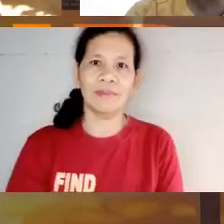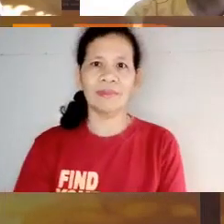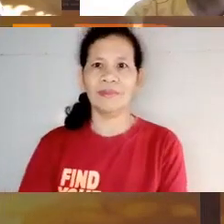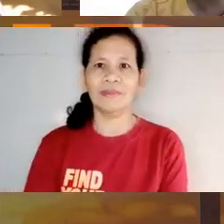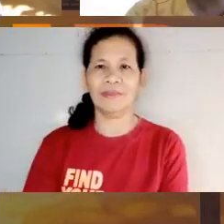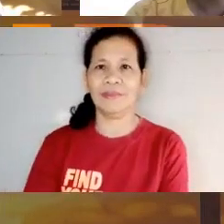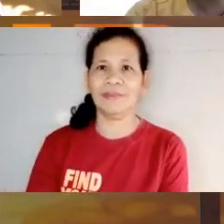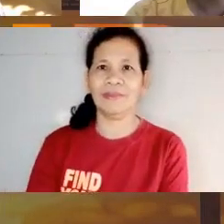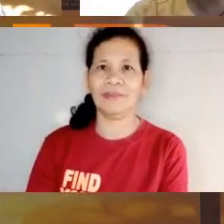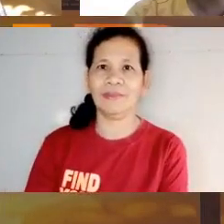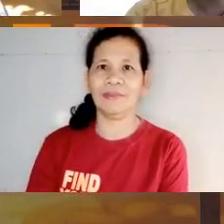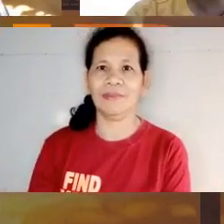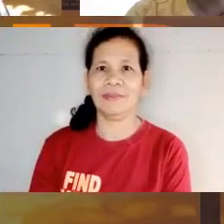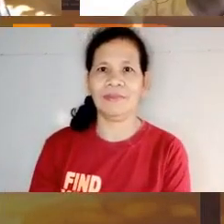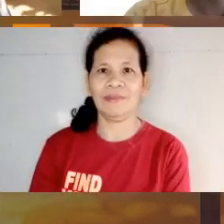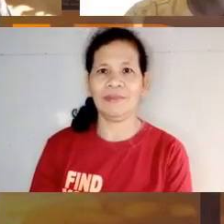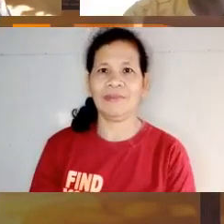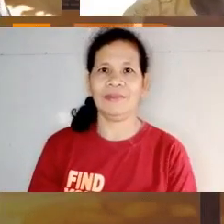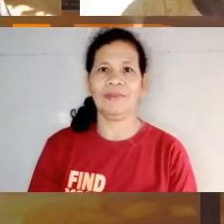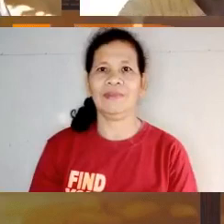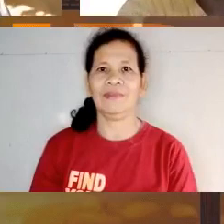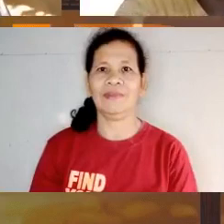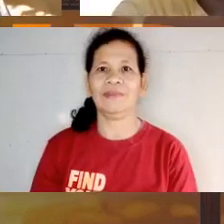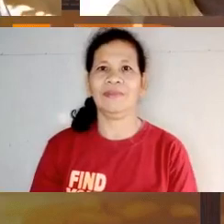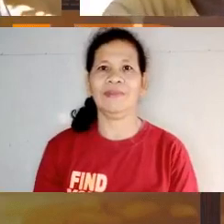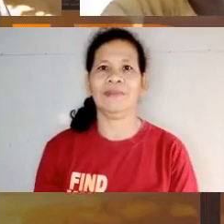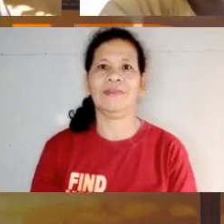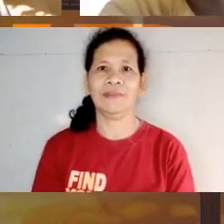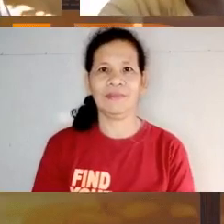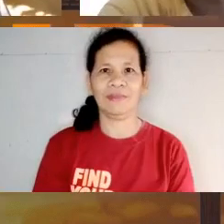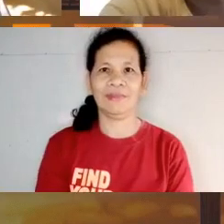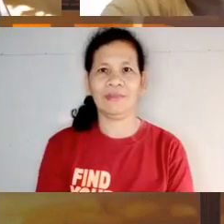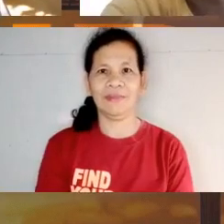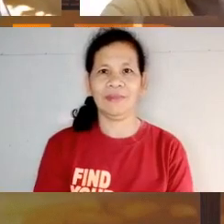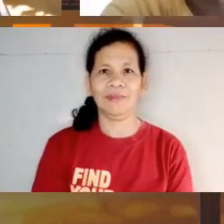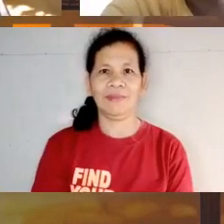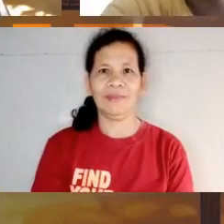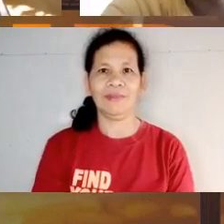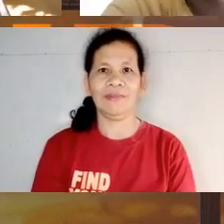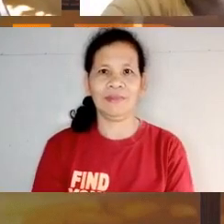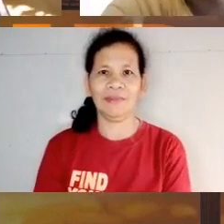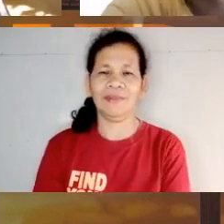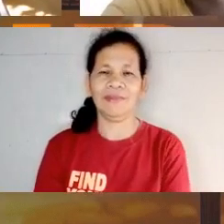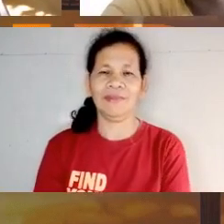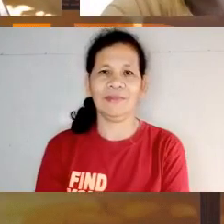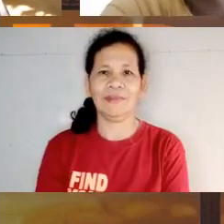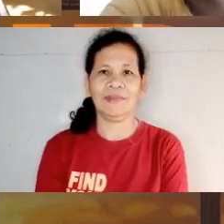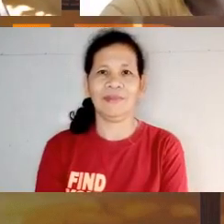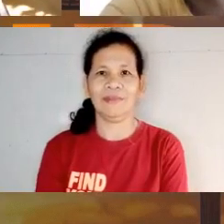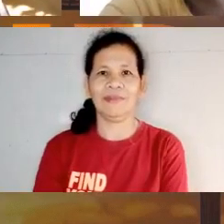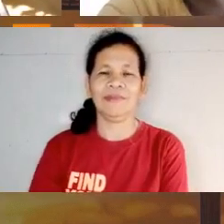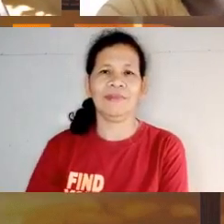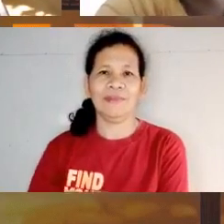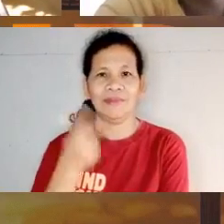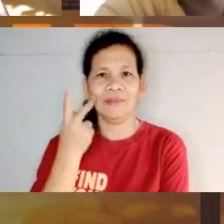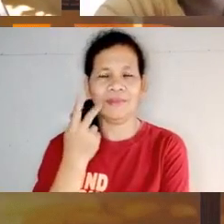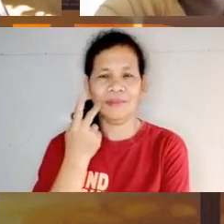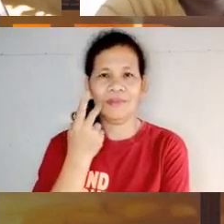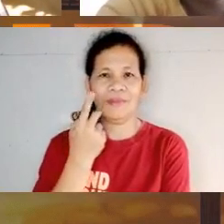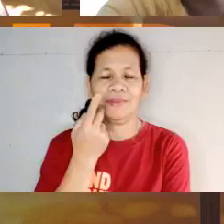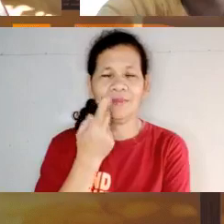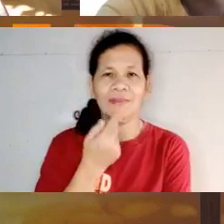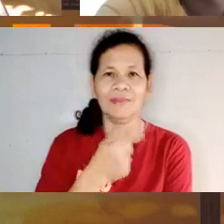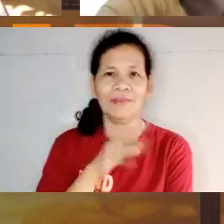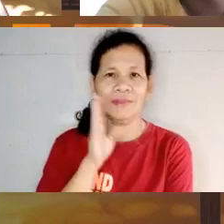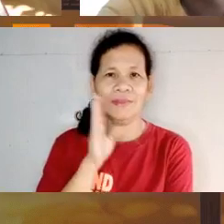si Marina Likwanan at si Brother Glenn. Yan, patuloy kang pagalingin ng Panginoon. Si